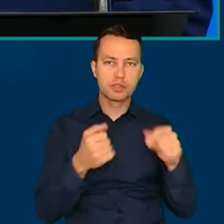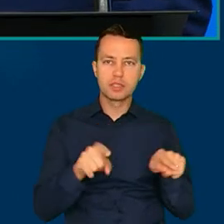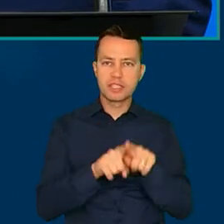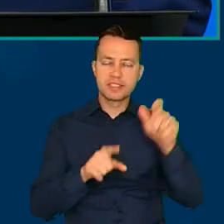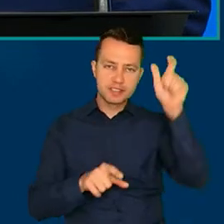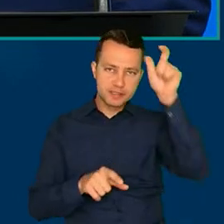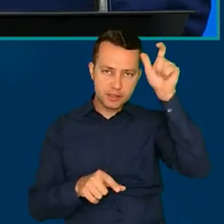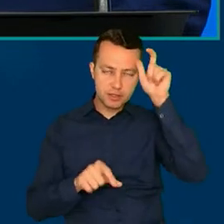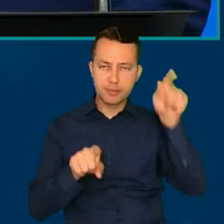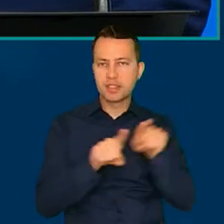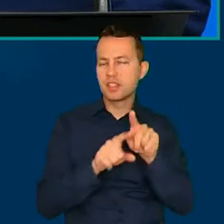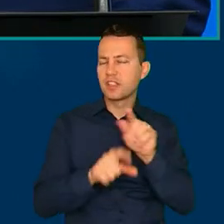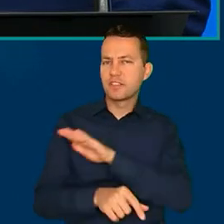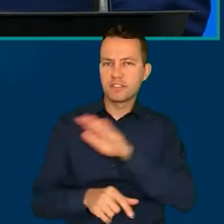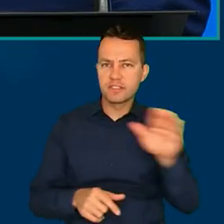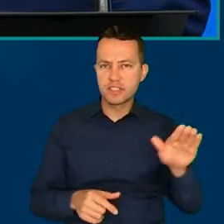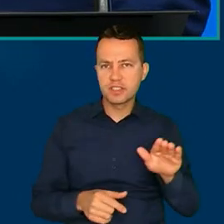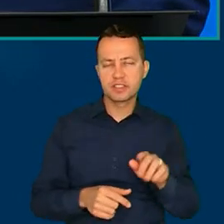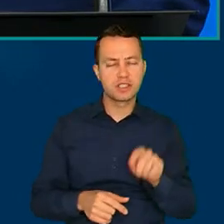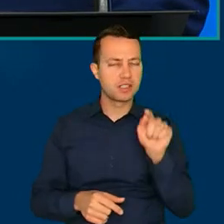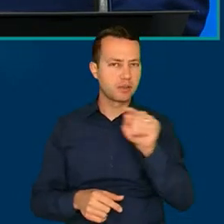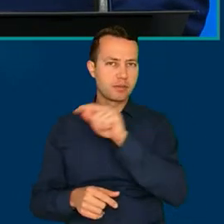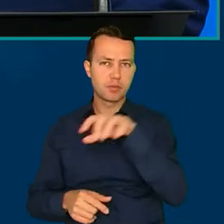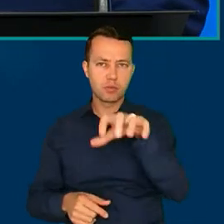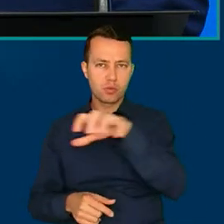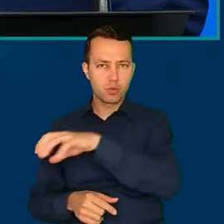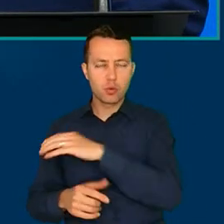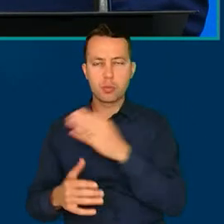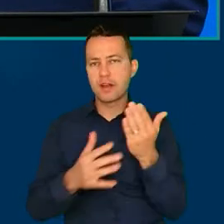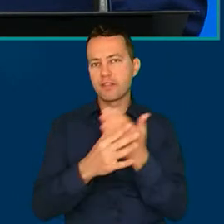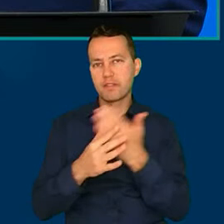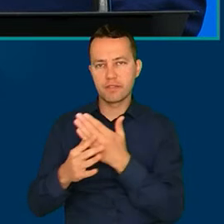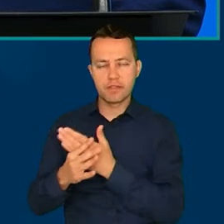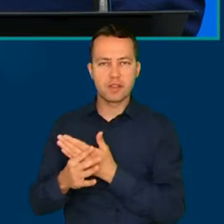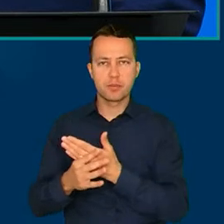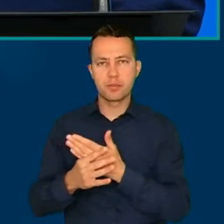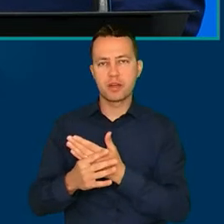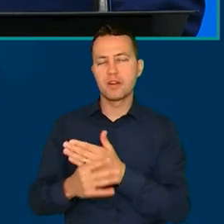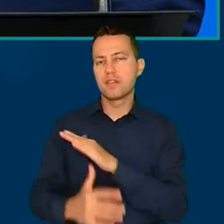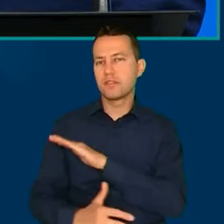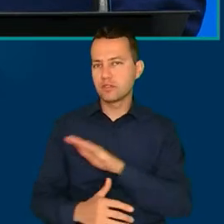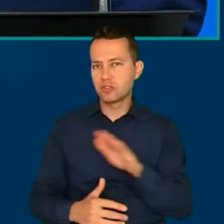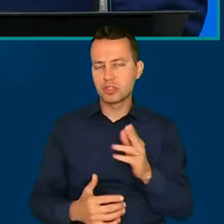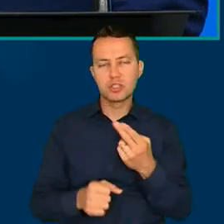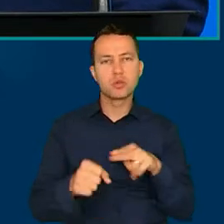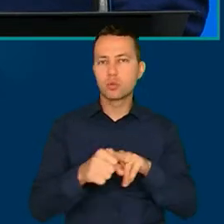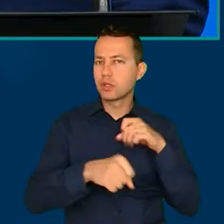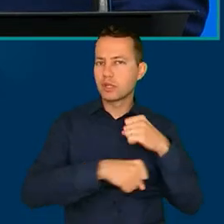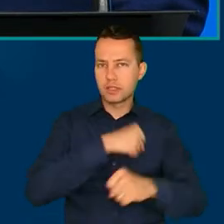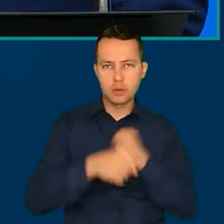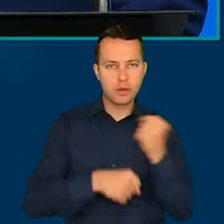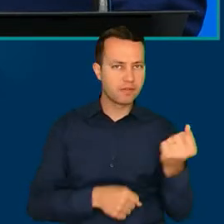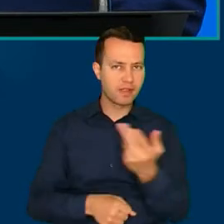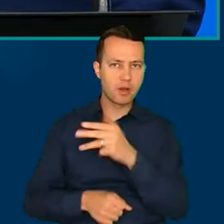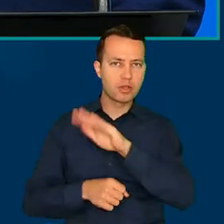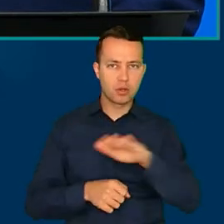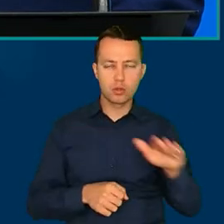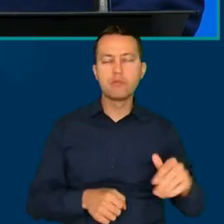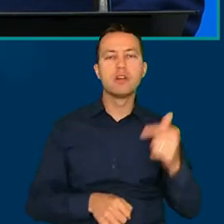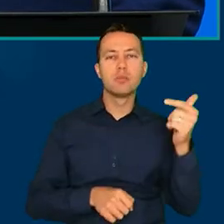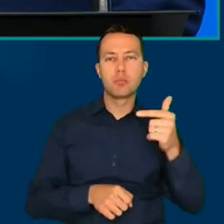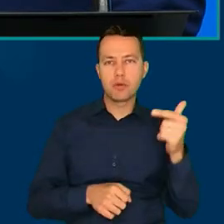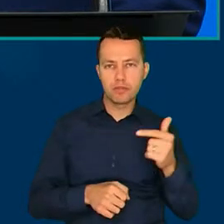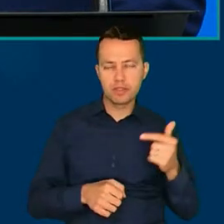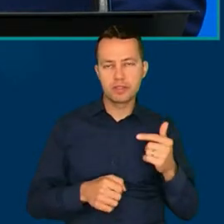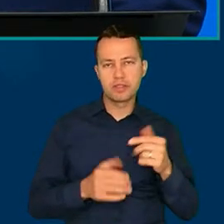jednostek zależnych, czyli wszystkie so subsidiaries and the core enterprises. All